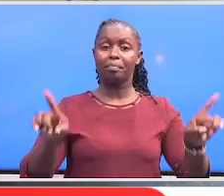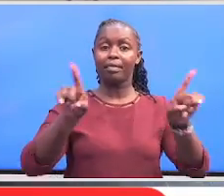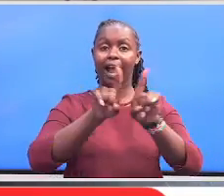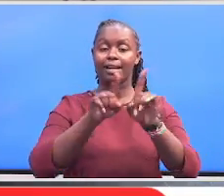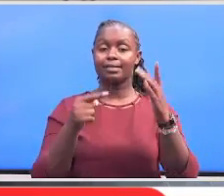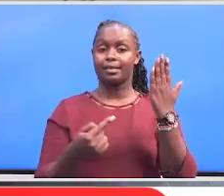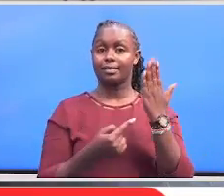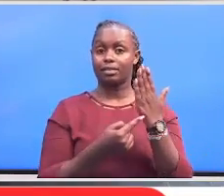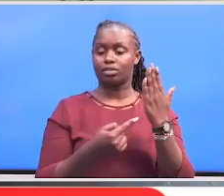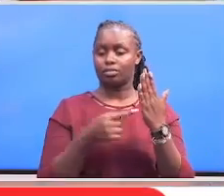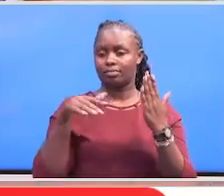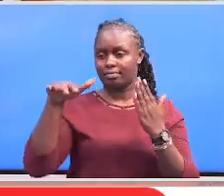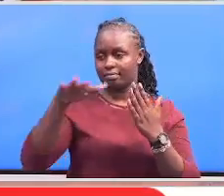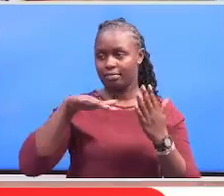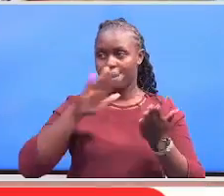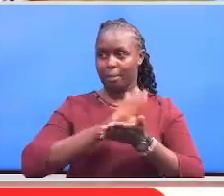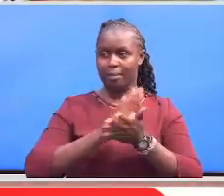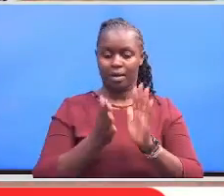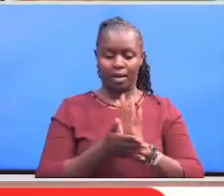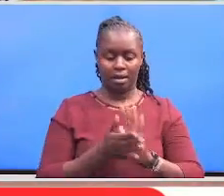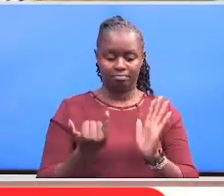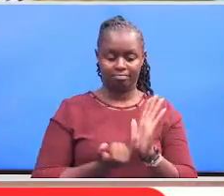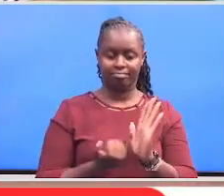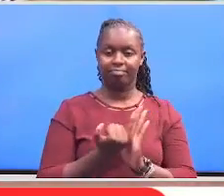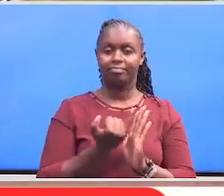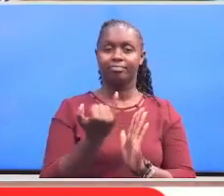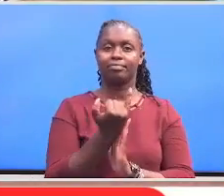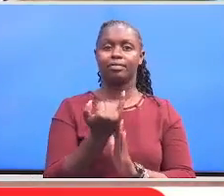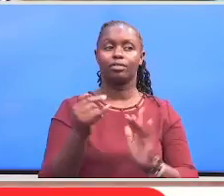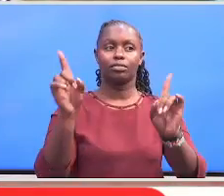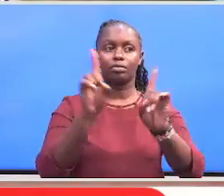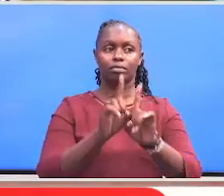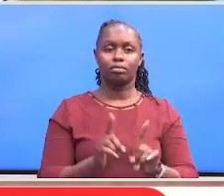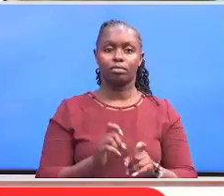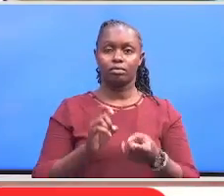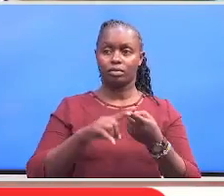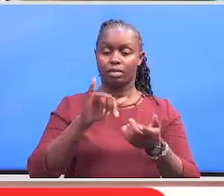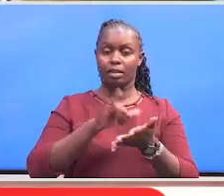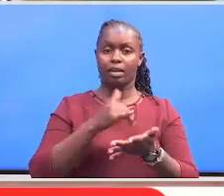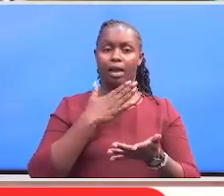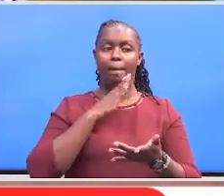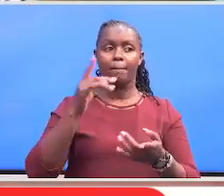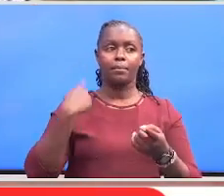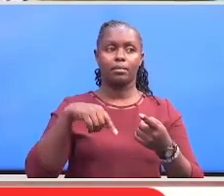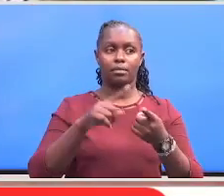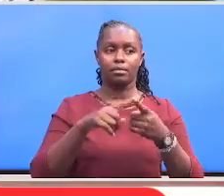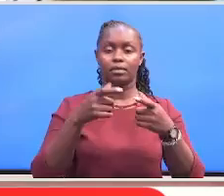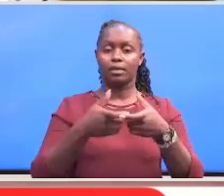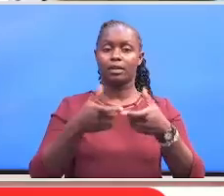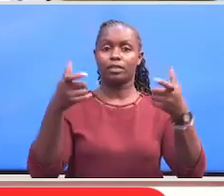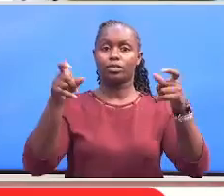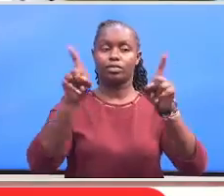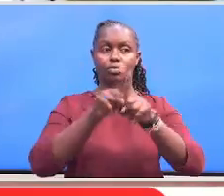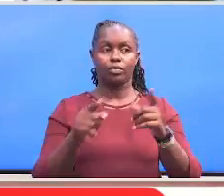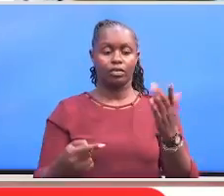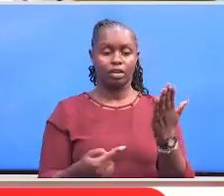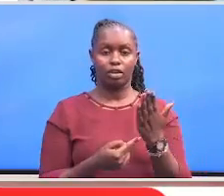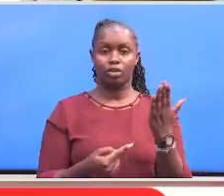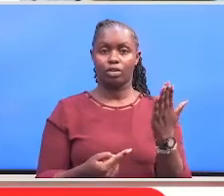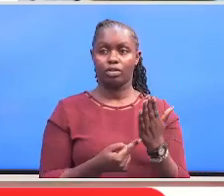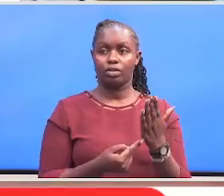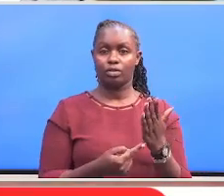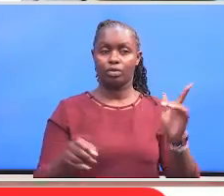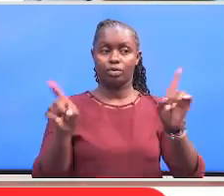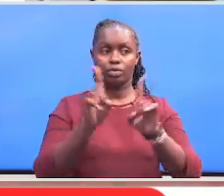digital space becomes increasingly open to all, innovation is enabling aggressive adopters of technology to add value